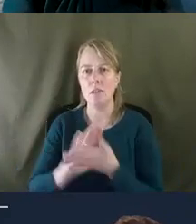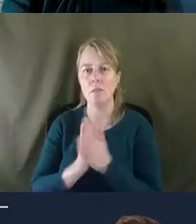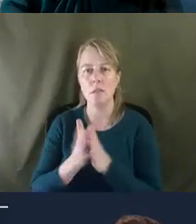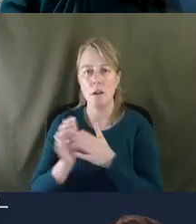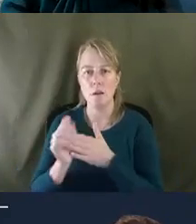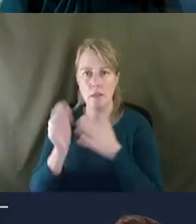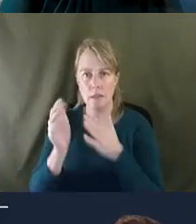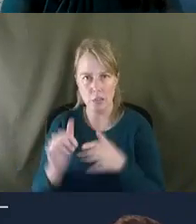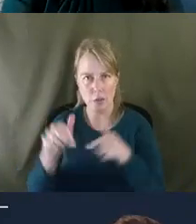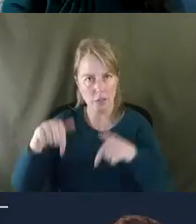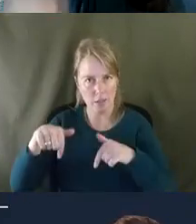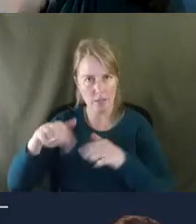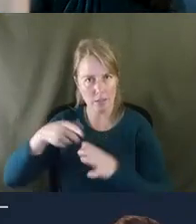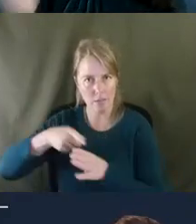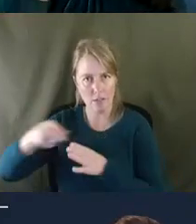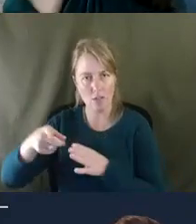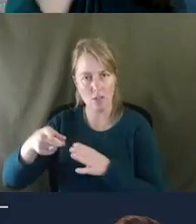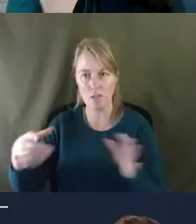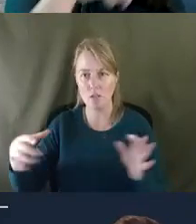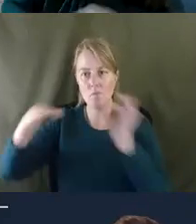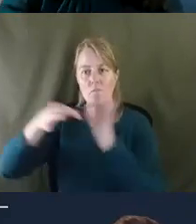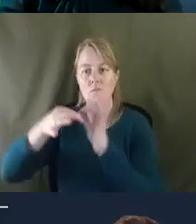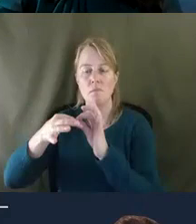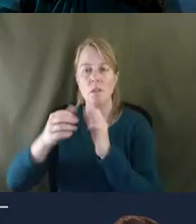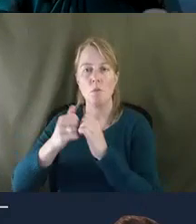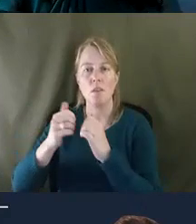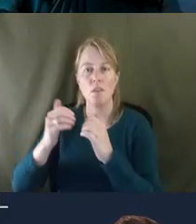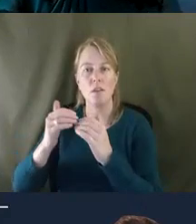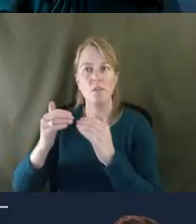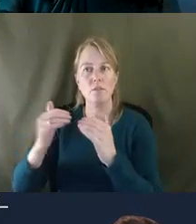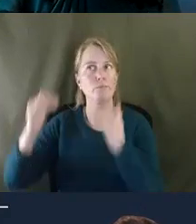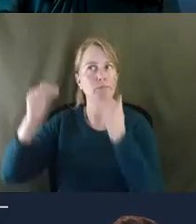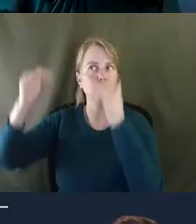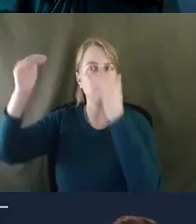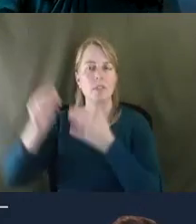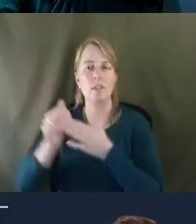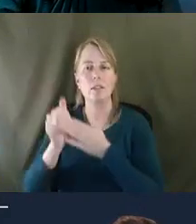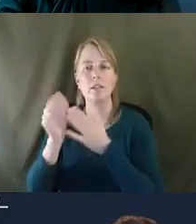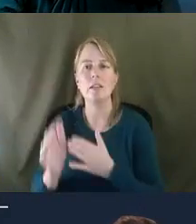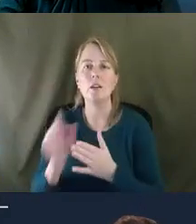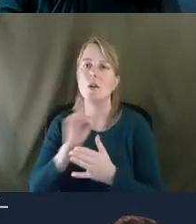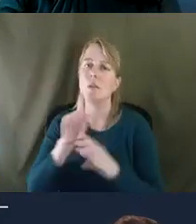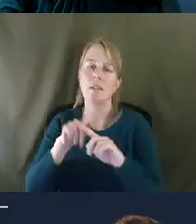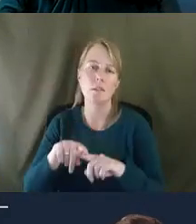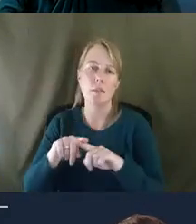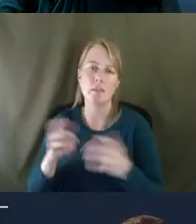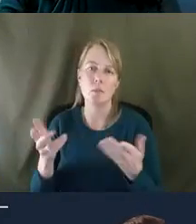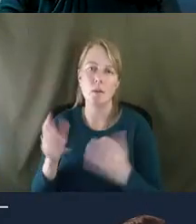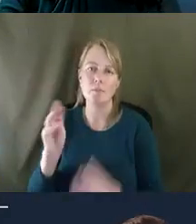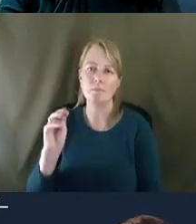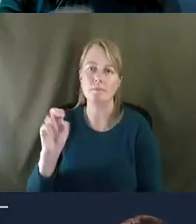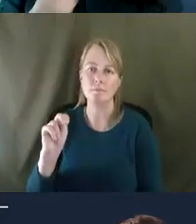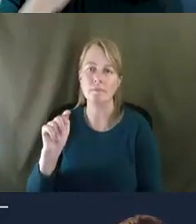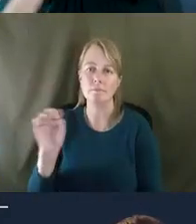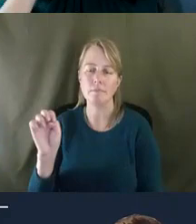division. And so we paired them up with their up leader, right? So it just depends really on what the mentee wants to